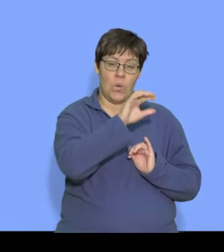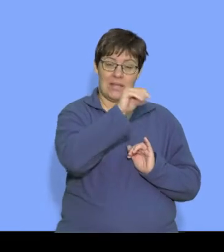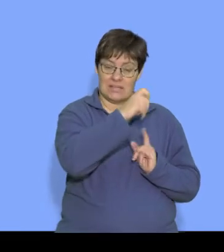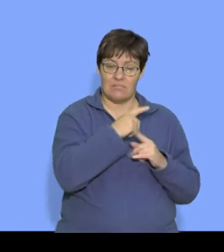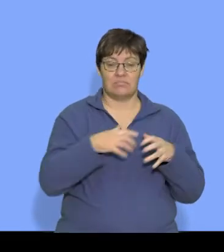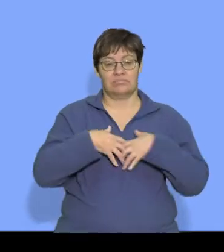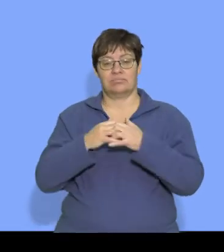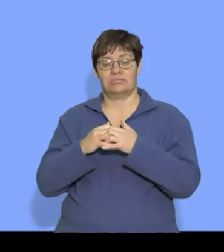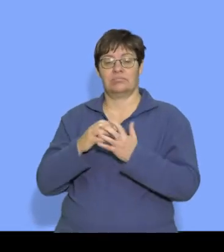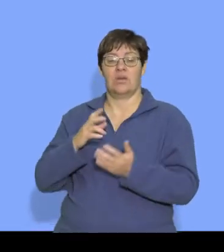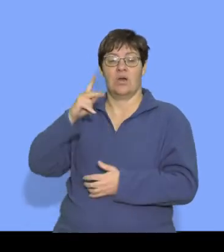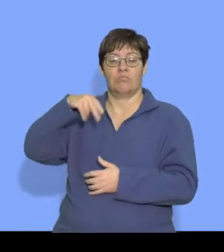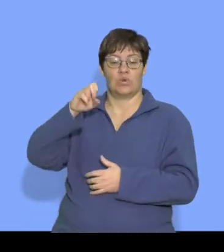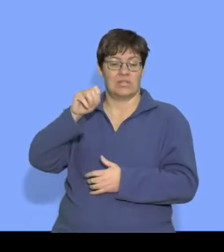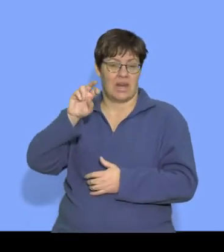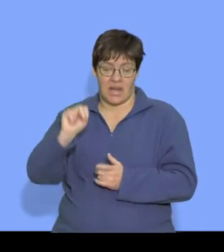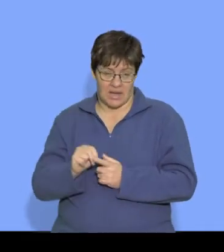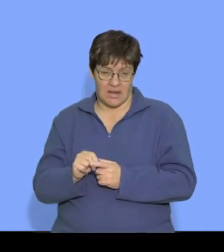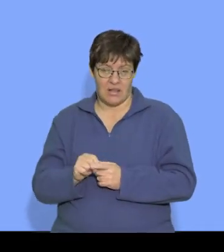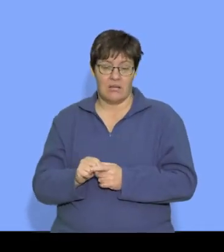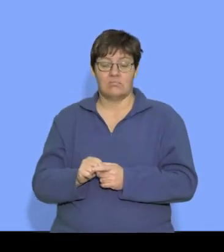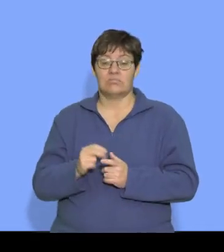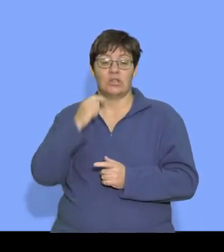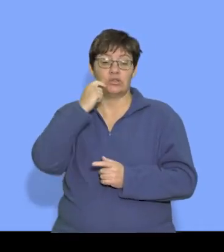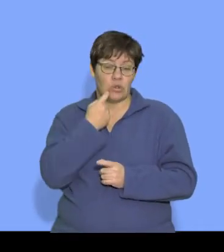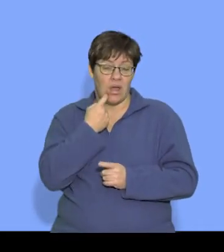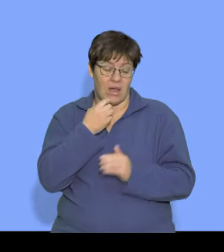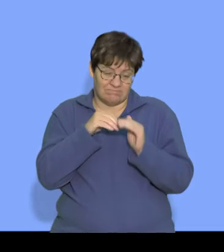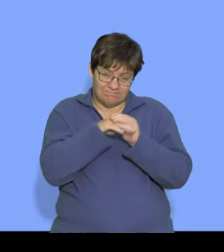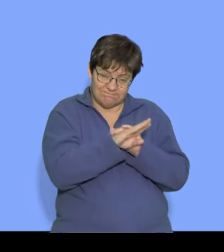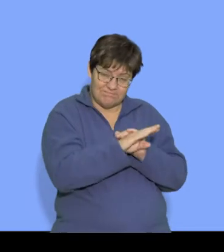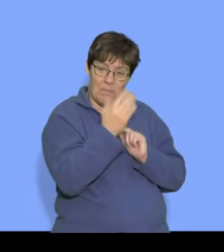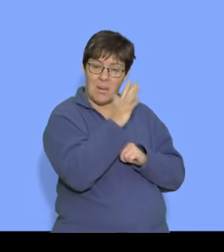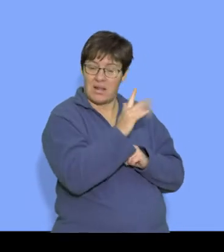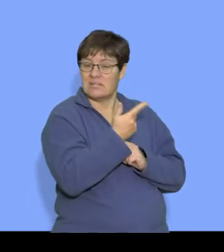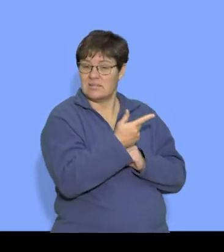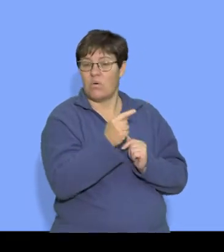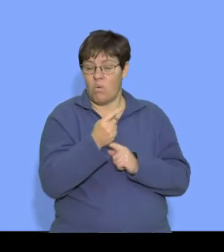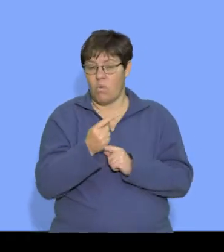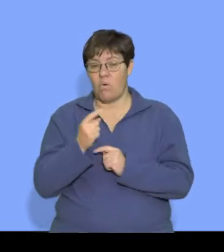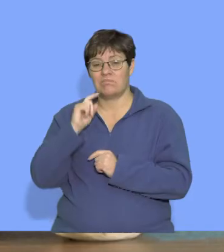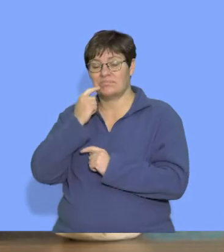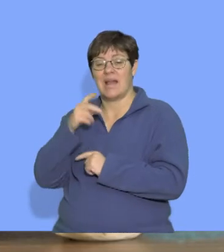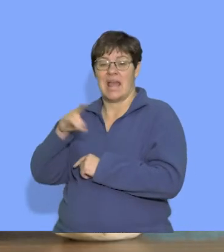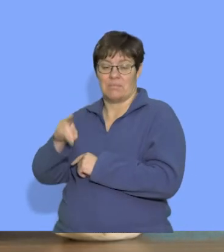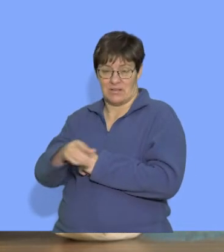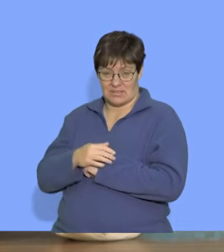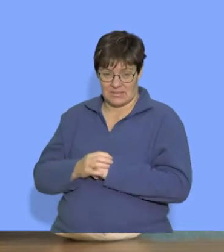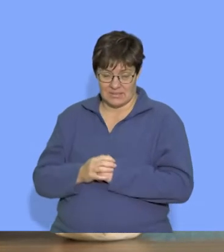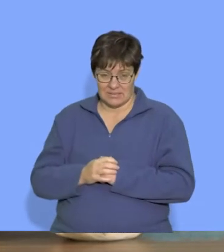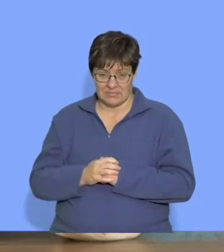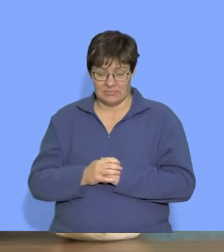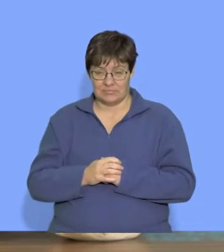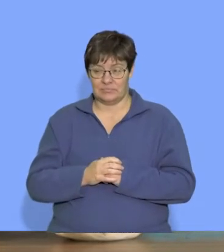the amino acids and making proteins, storing the excess glucose as starch in plants or glycogen